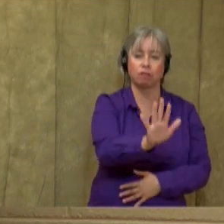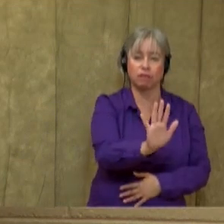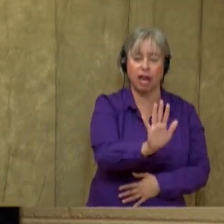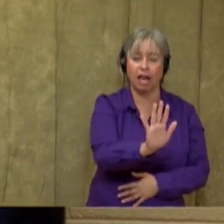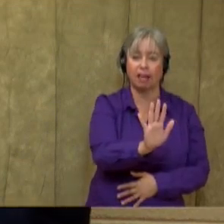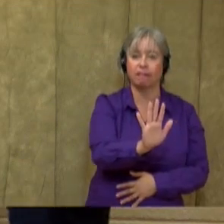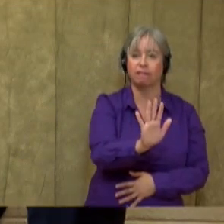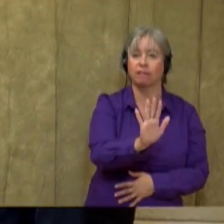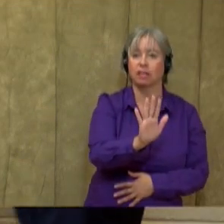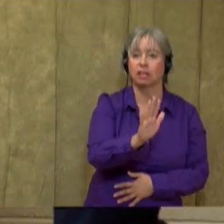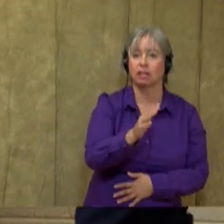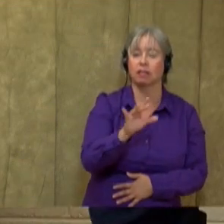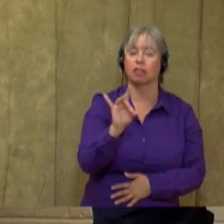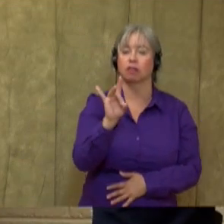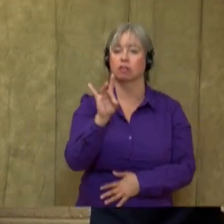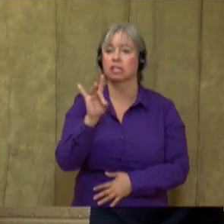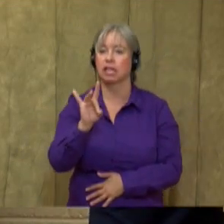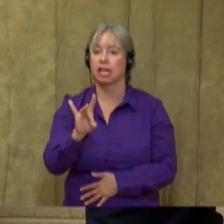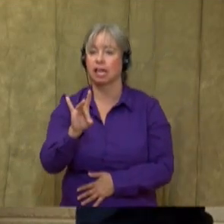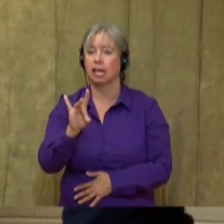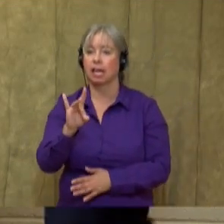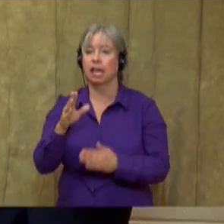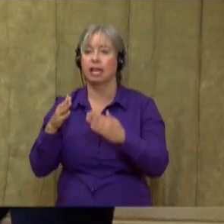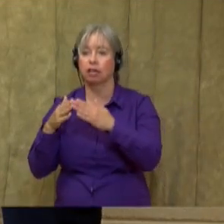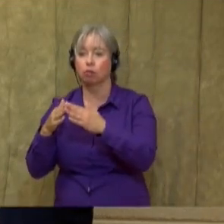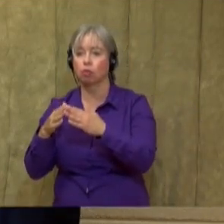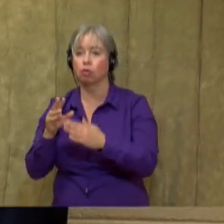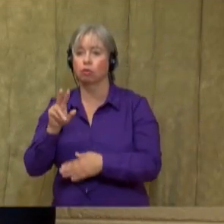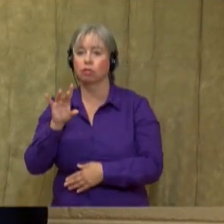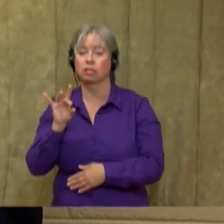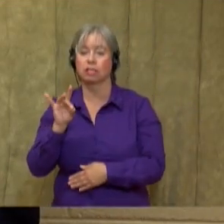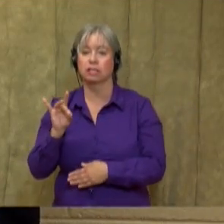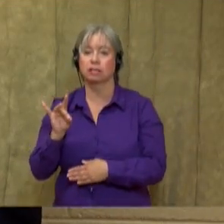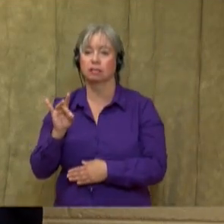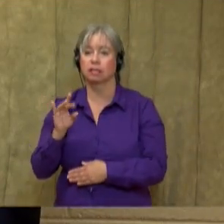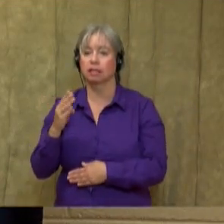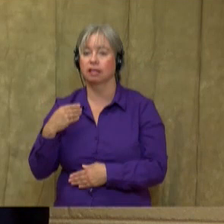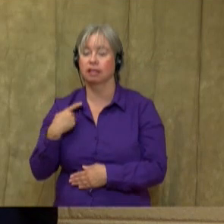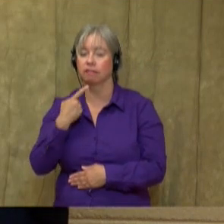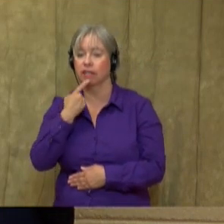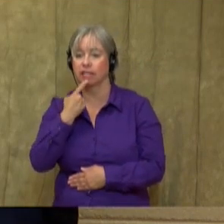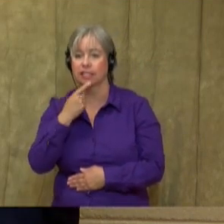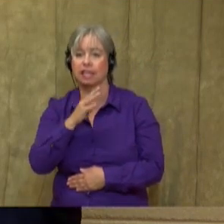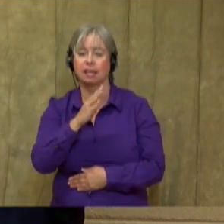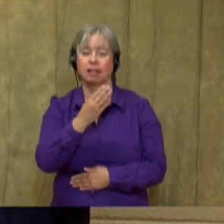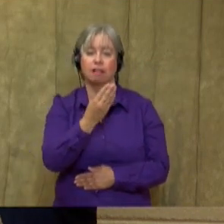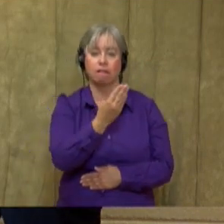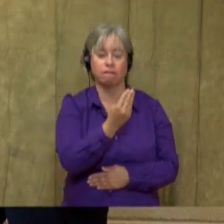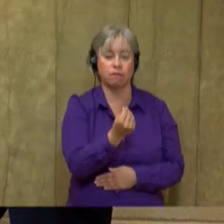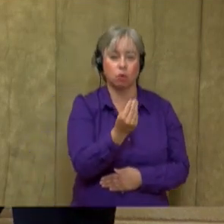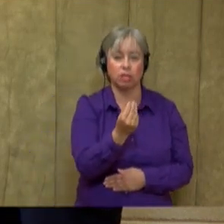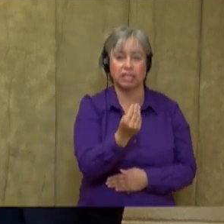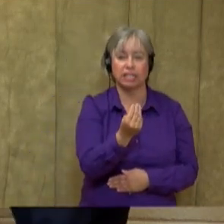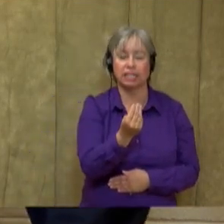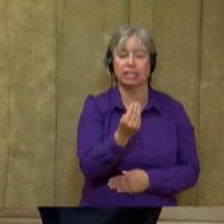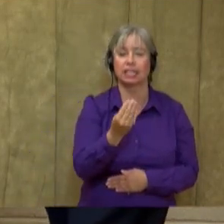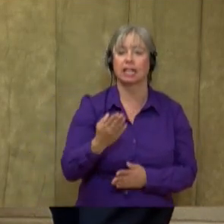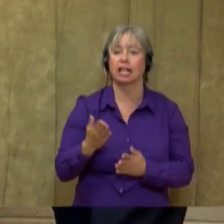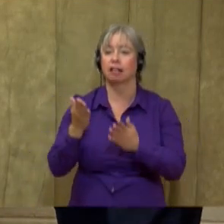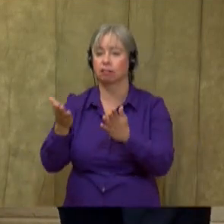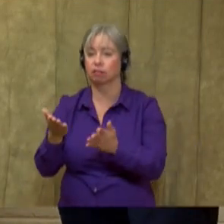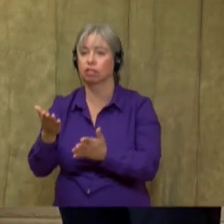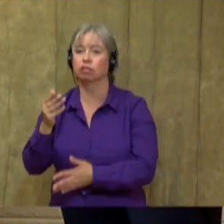8 corners that are going to have 3 faces painted. If I gave you 14, you're still going to have 8 corners that have